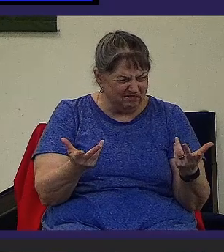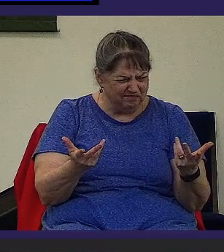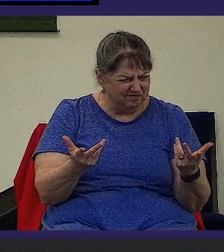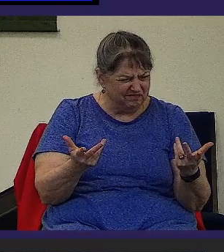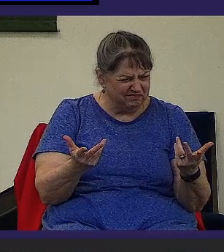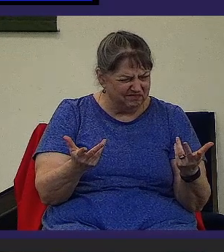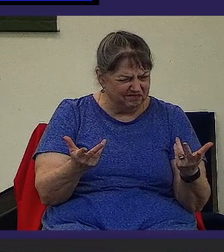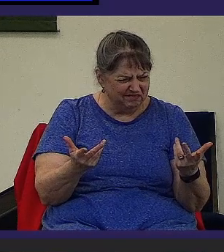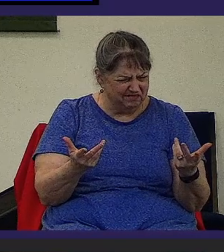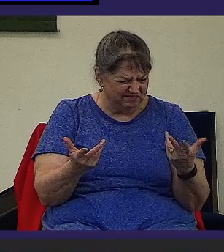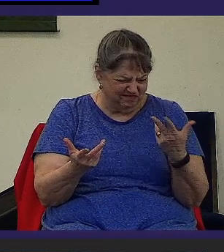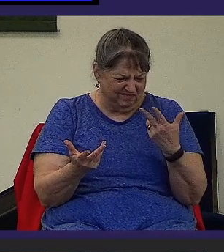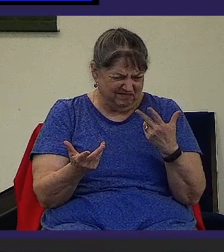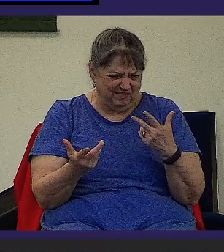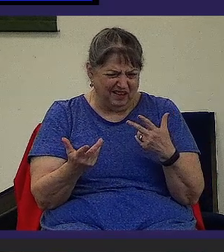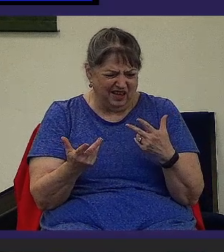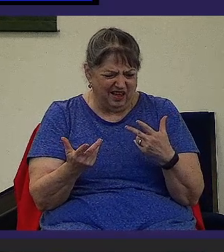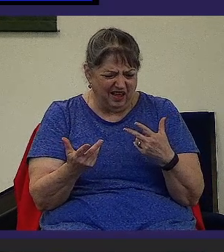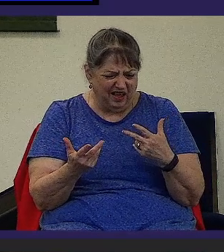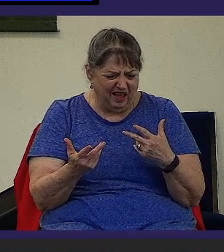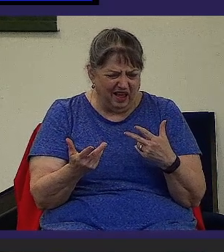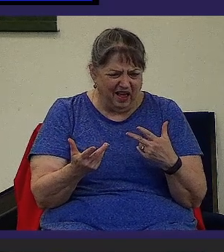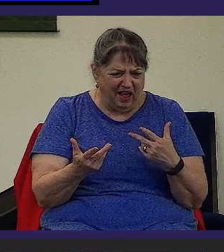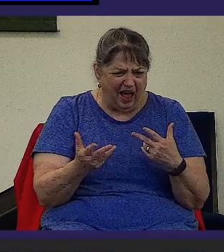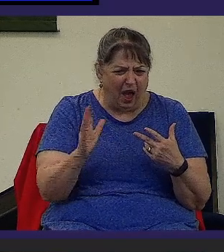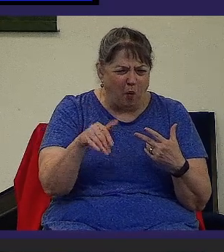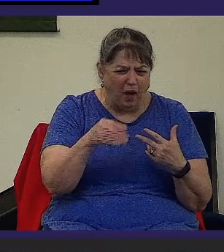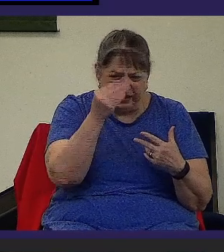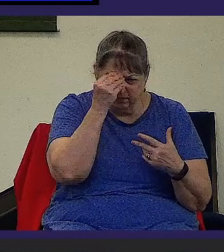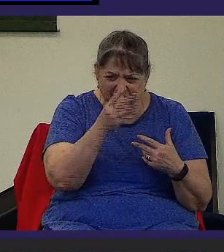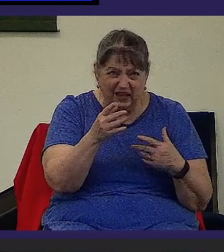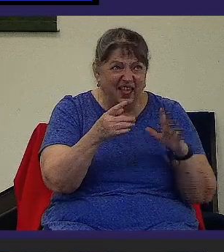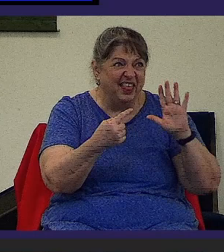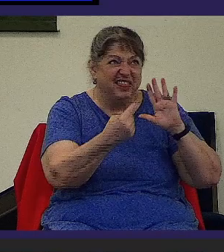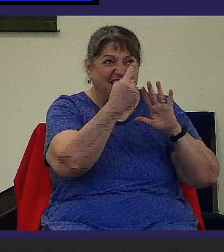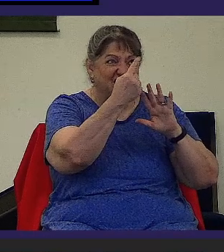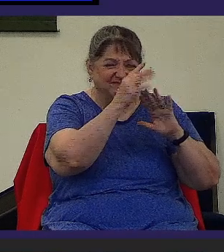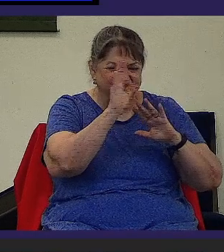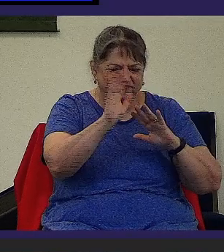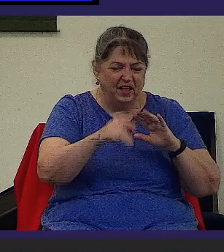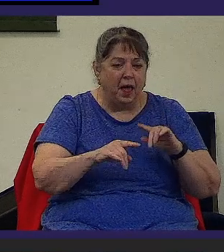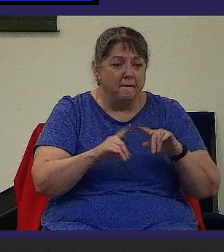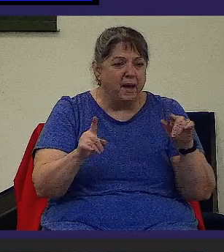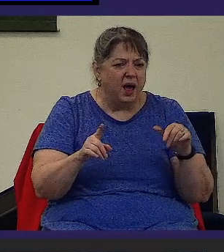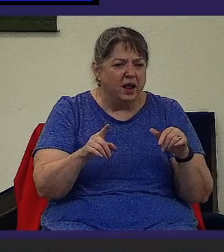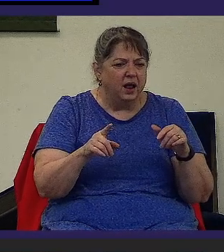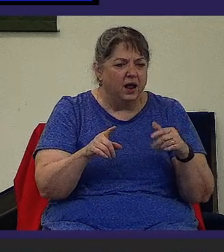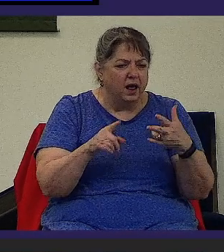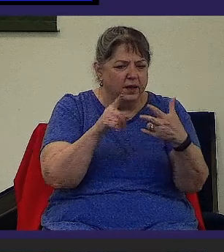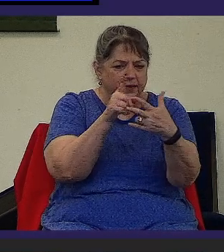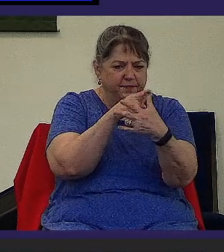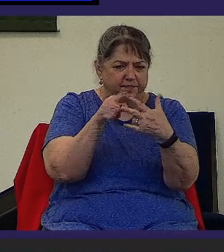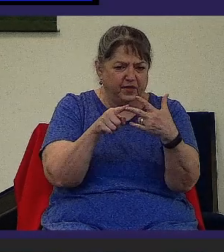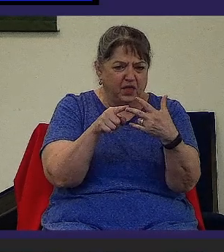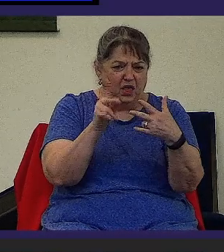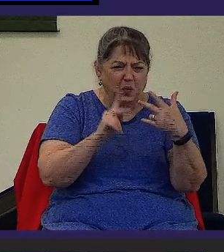people with you this is not on the screen from here on so just stay with me all right the first one is yourself this is not just